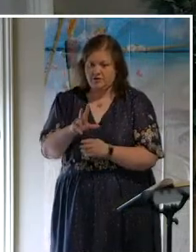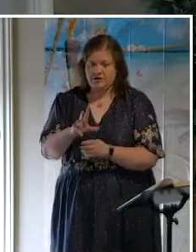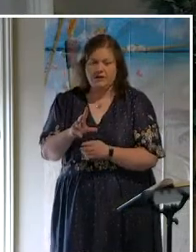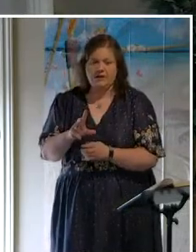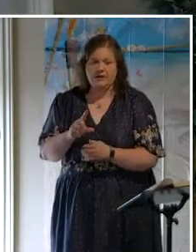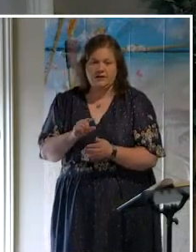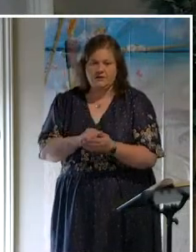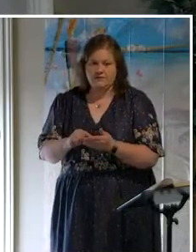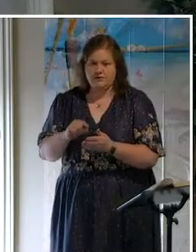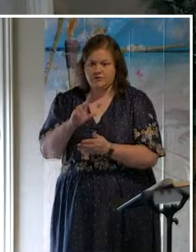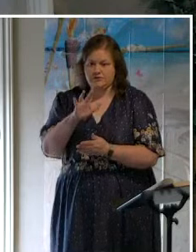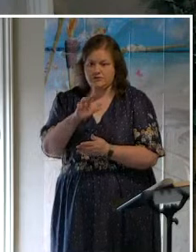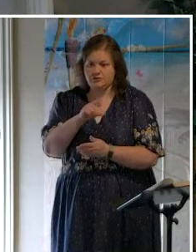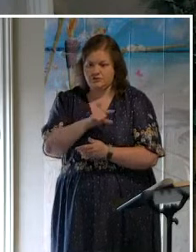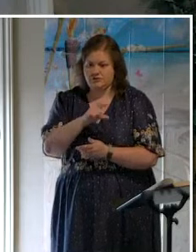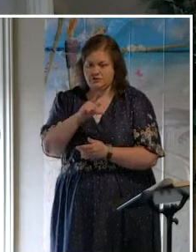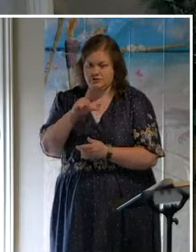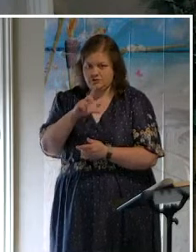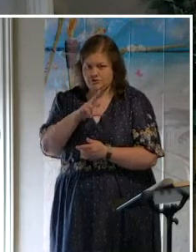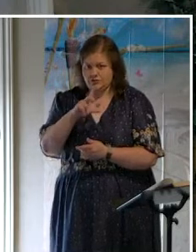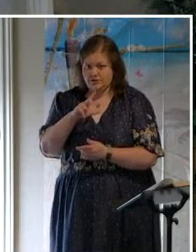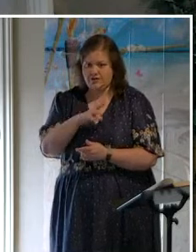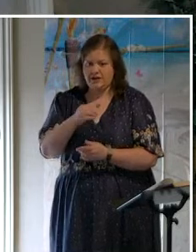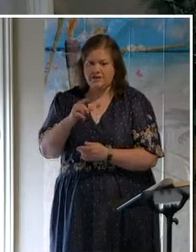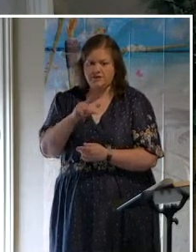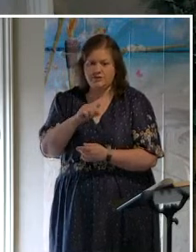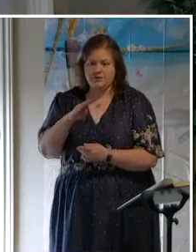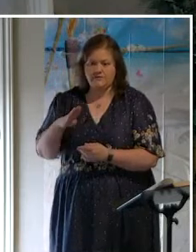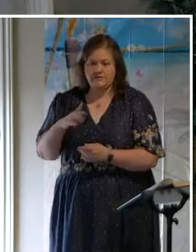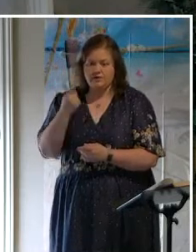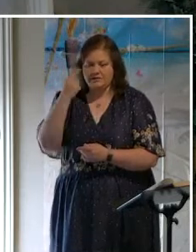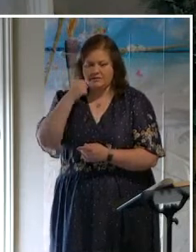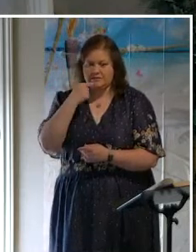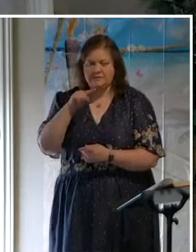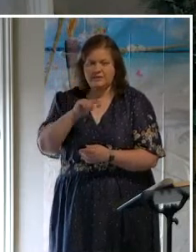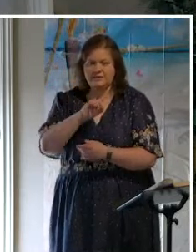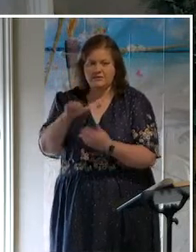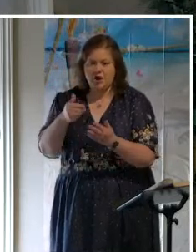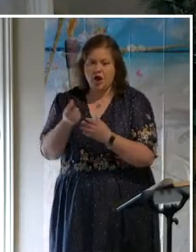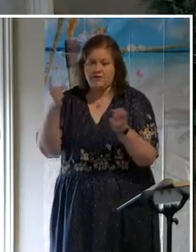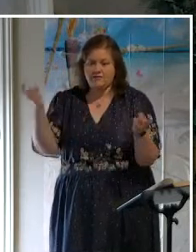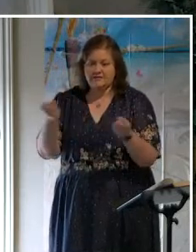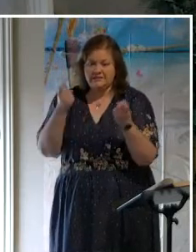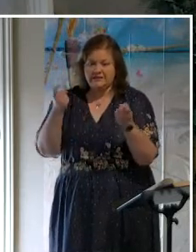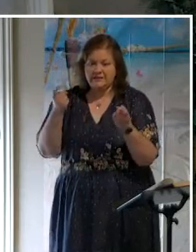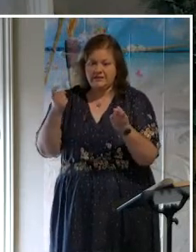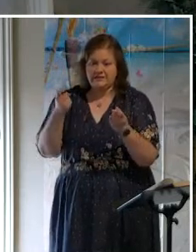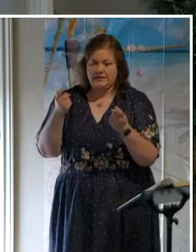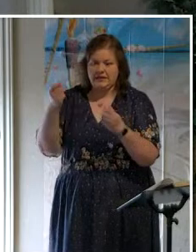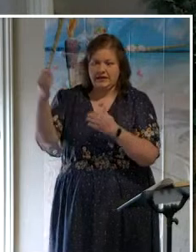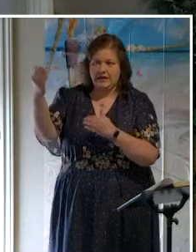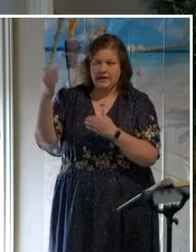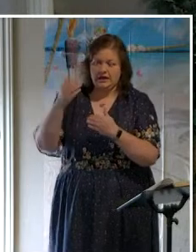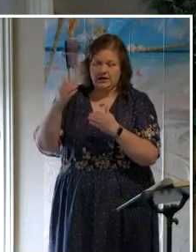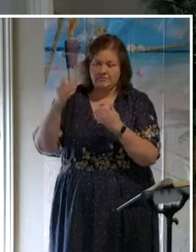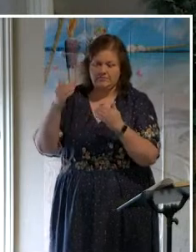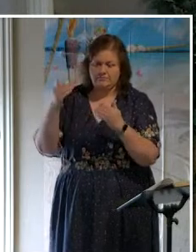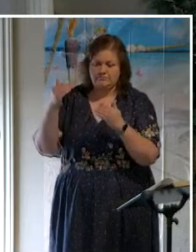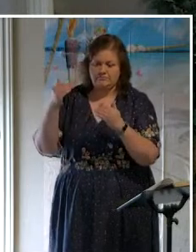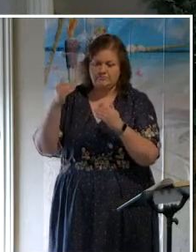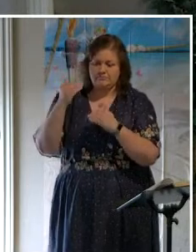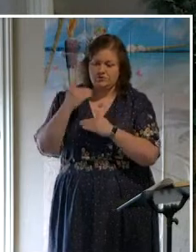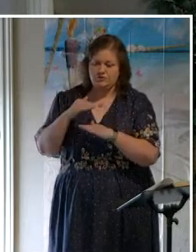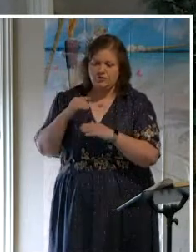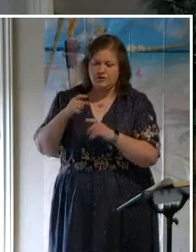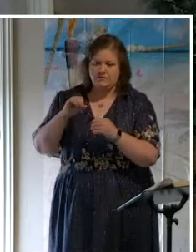and come short of the glory of God, being justified freely by his grace through the redemption that is in Christ Jesus." The definition of justified